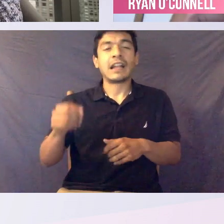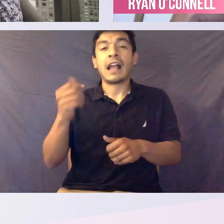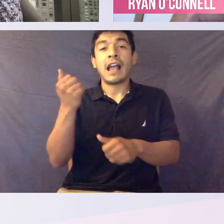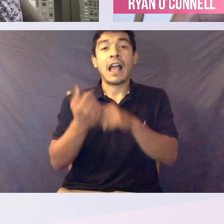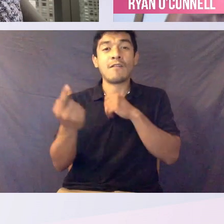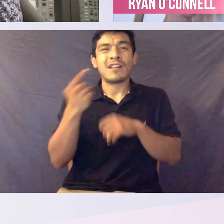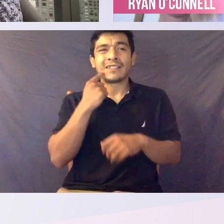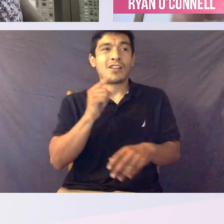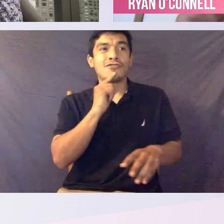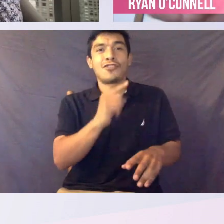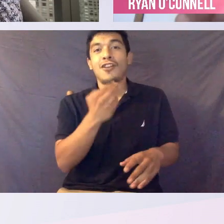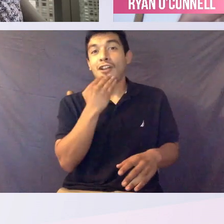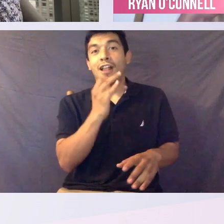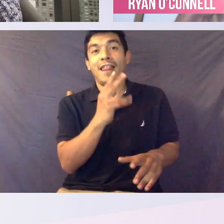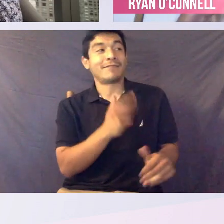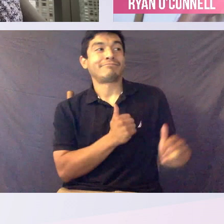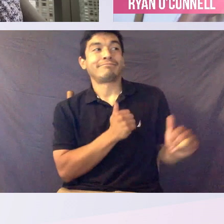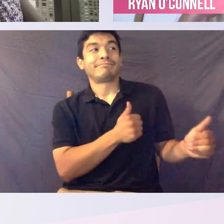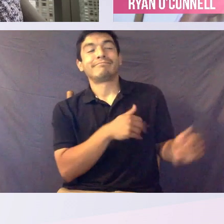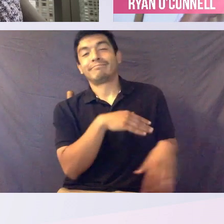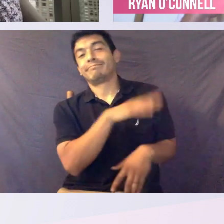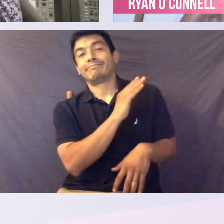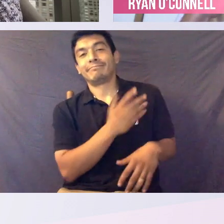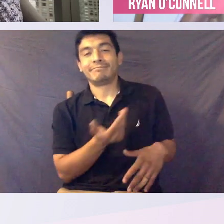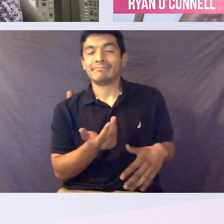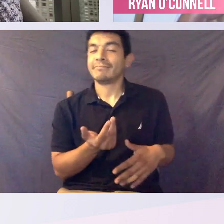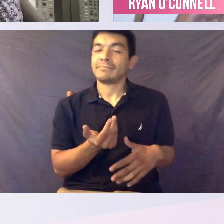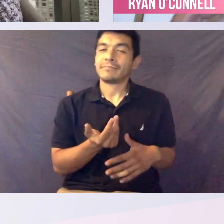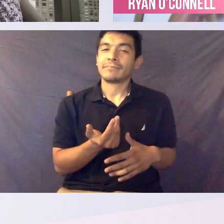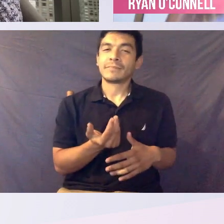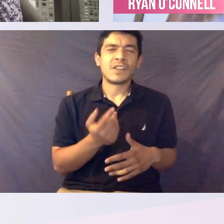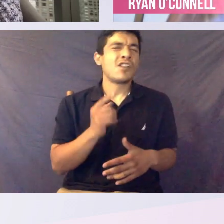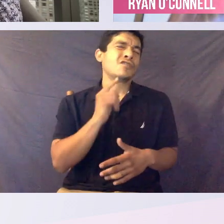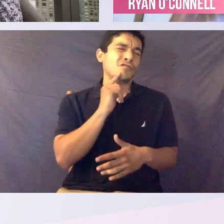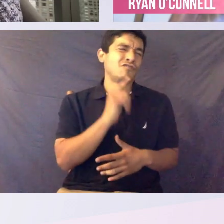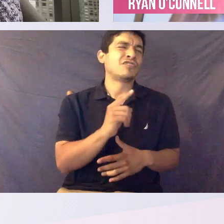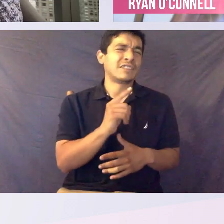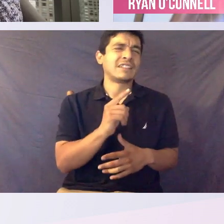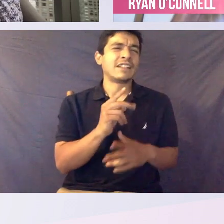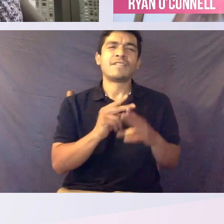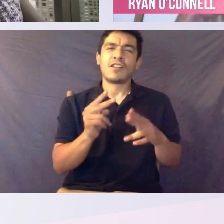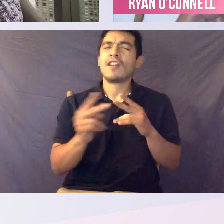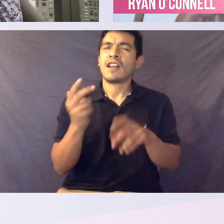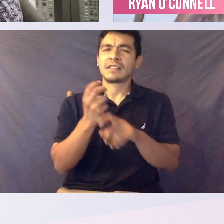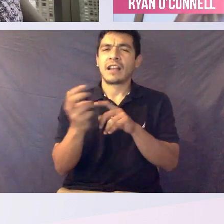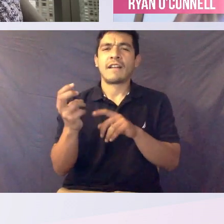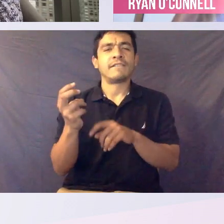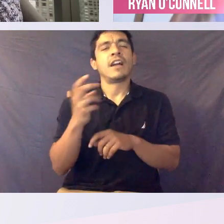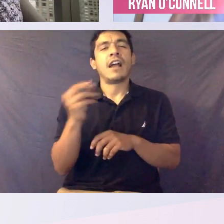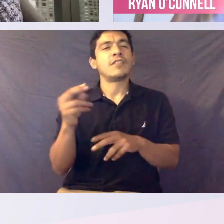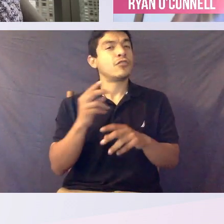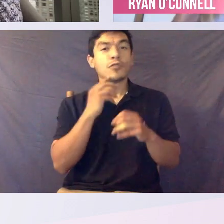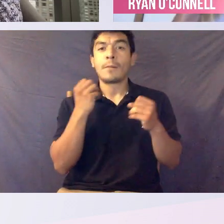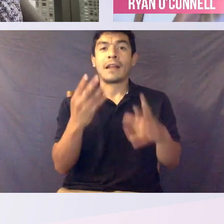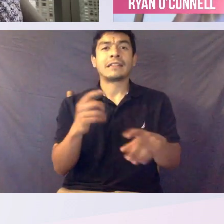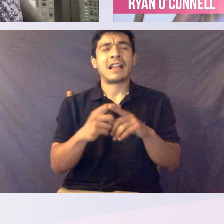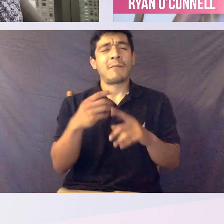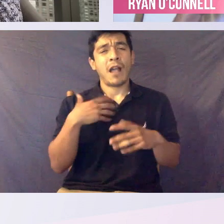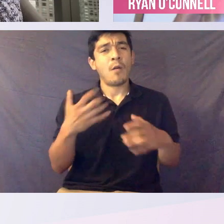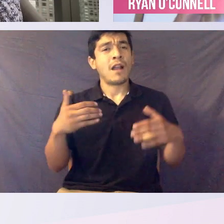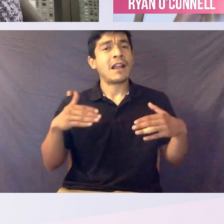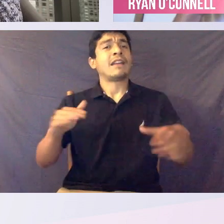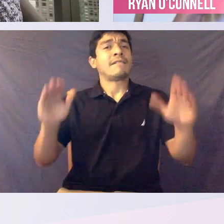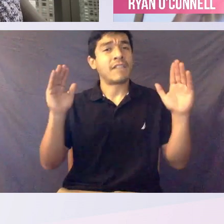with your projects, you know what I mean? But it was really, really arduous, and there were so many times where I wanted to give up because it